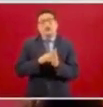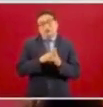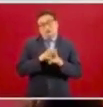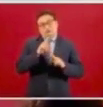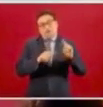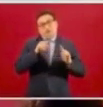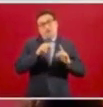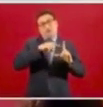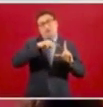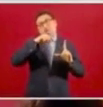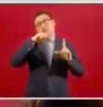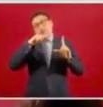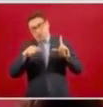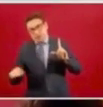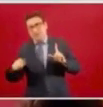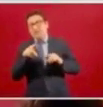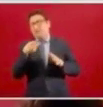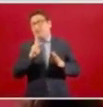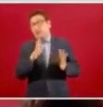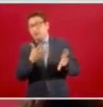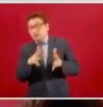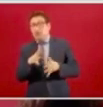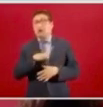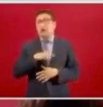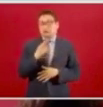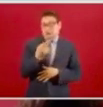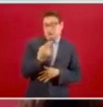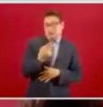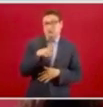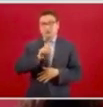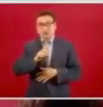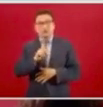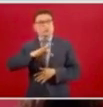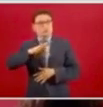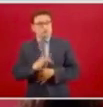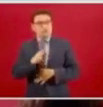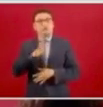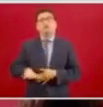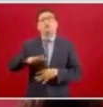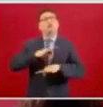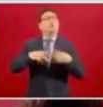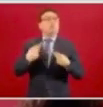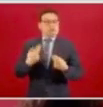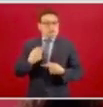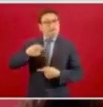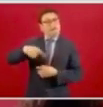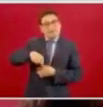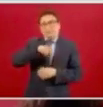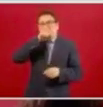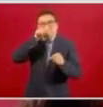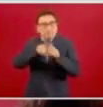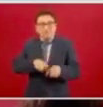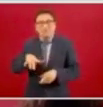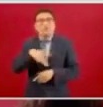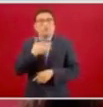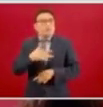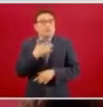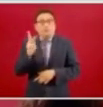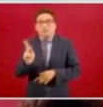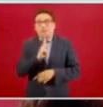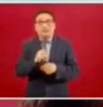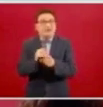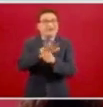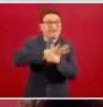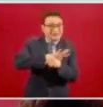negative for SARS-CoV-2, but will test positive for other viruses.